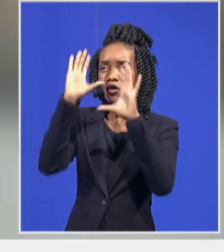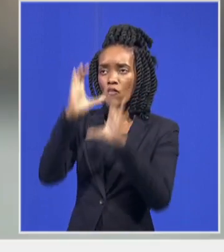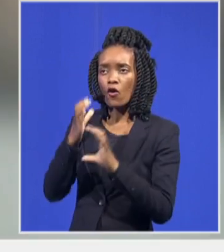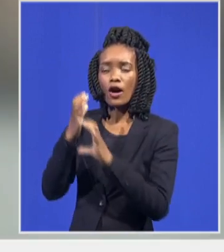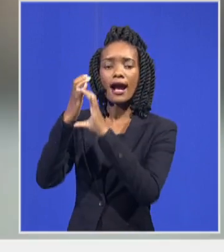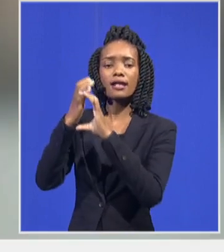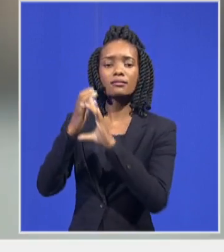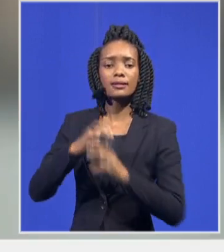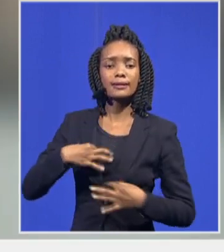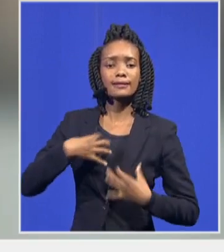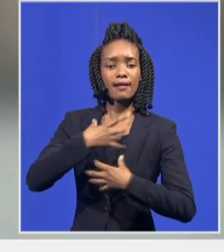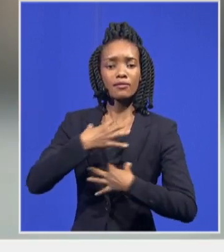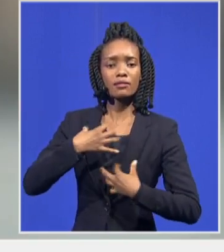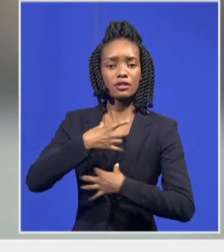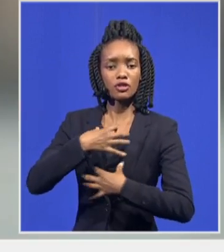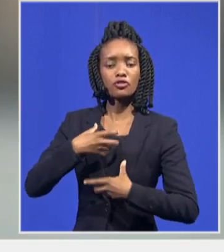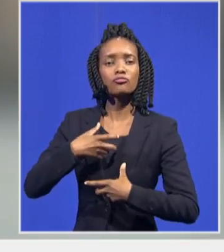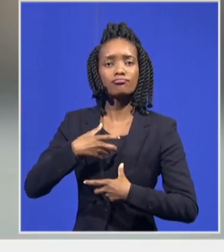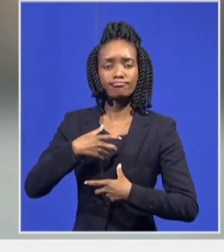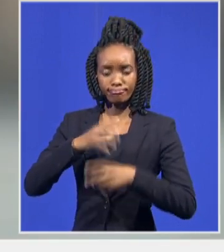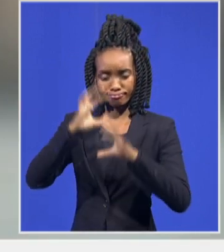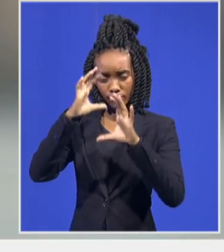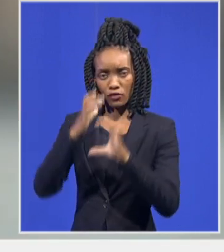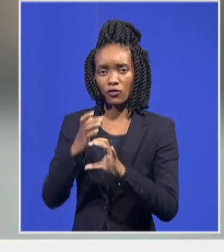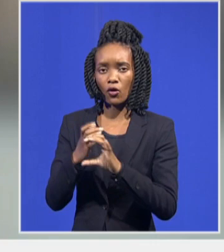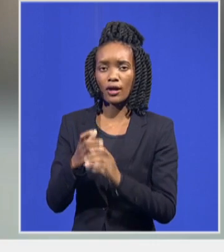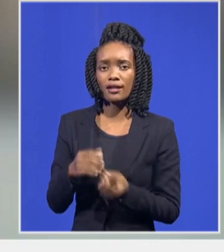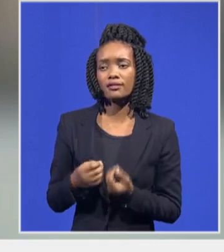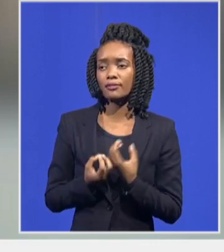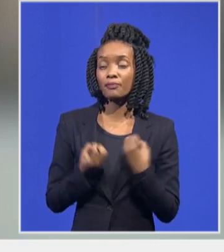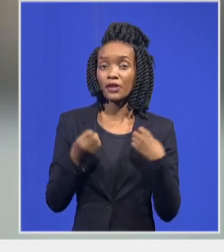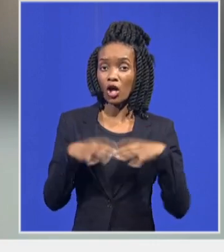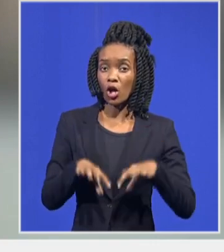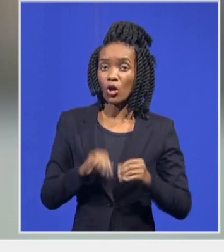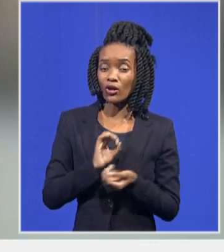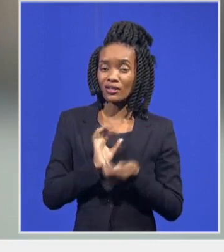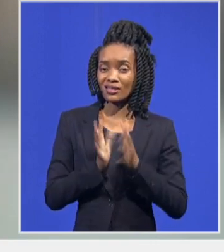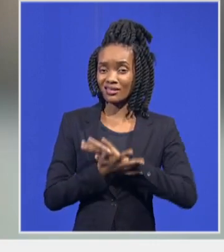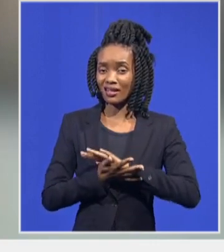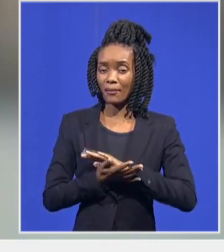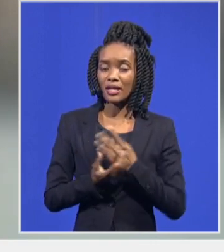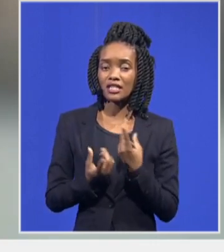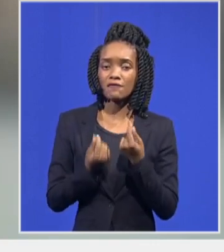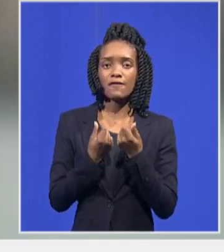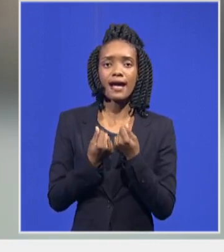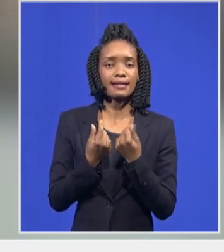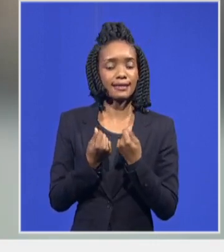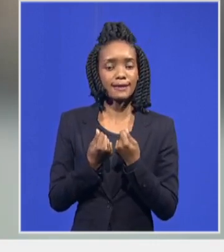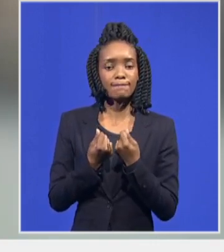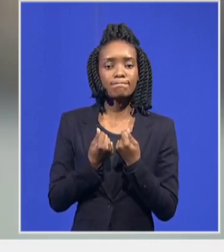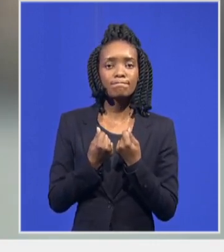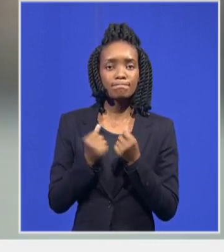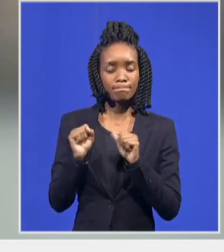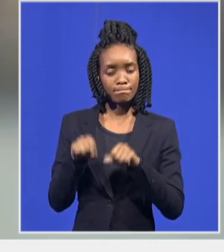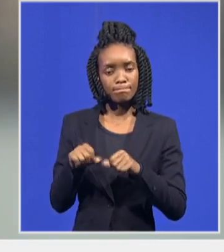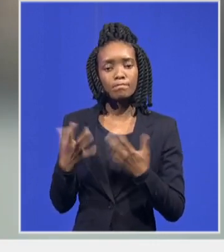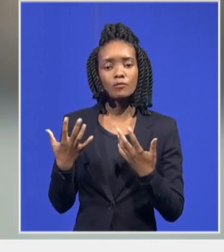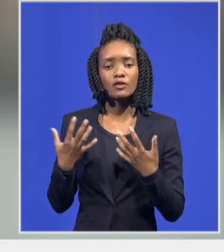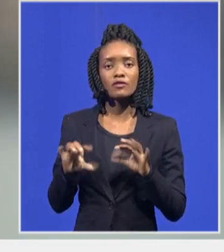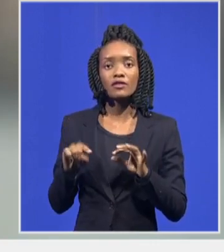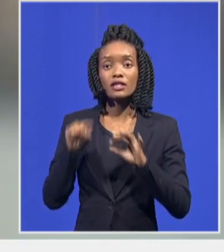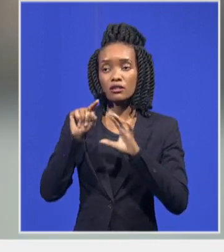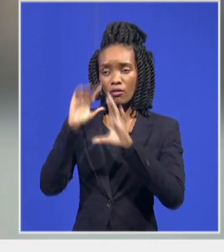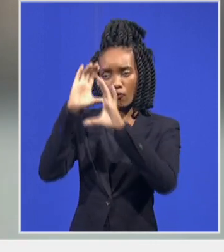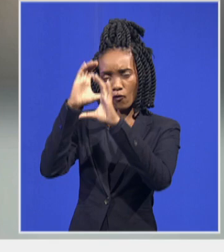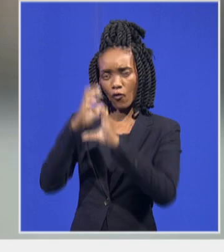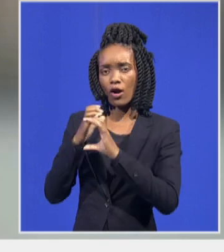was agreement on a loss and damage fund at the last COP. That's going to be a big focus at